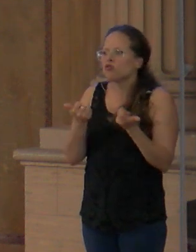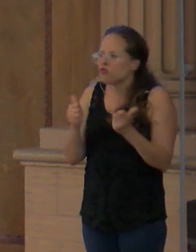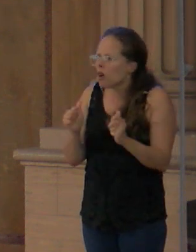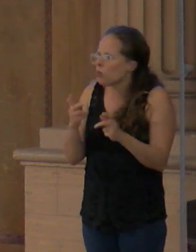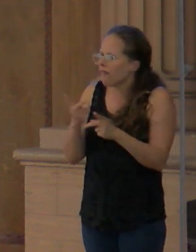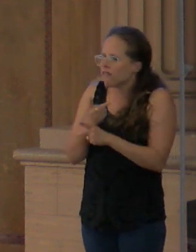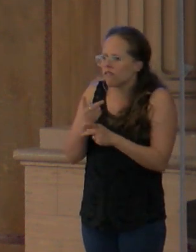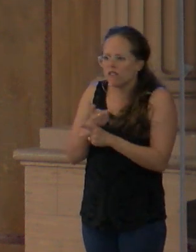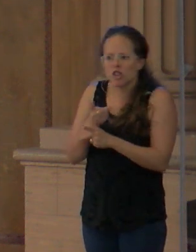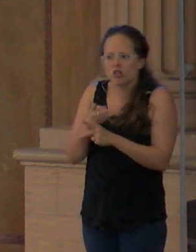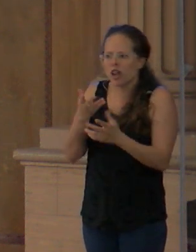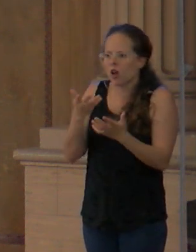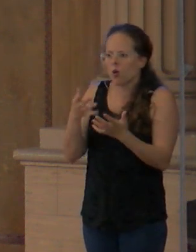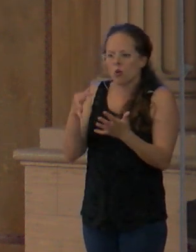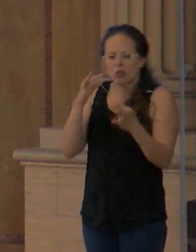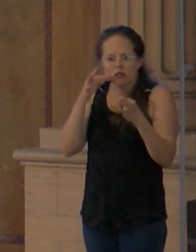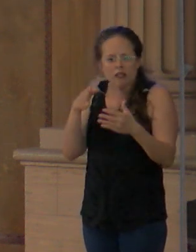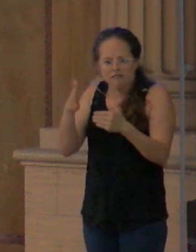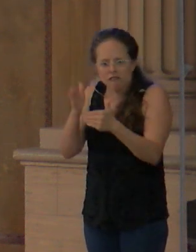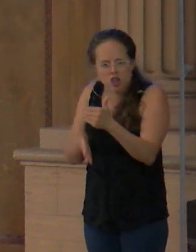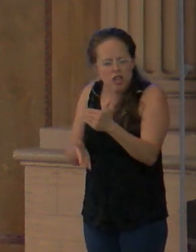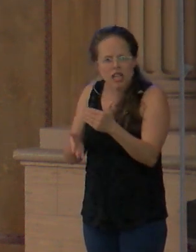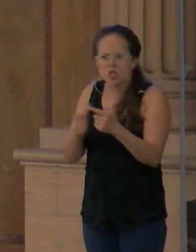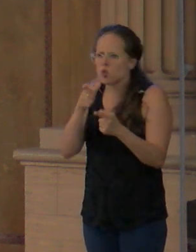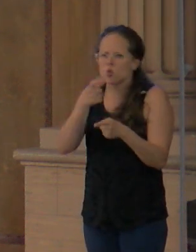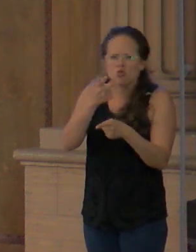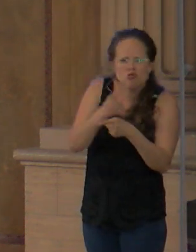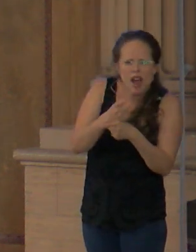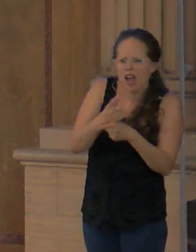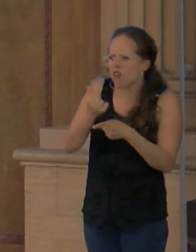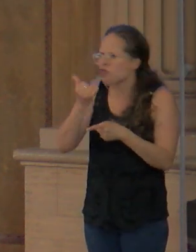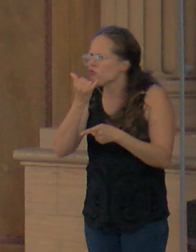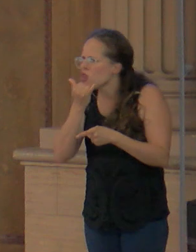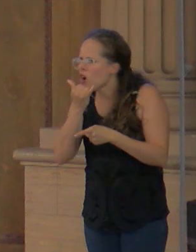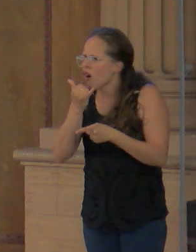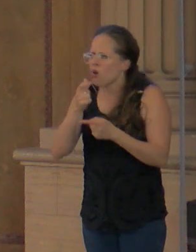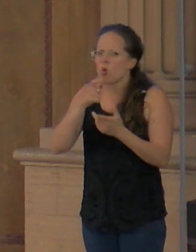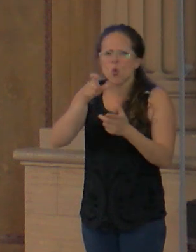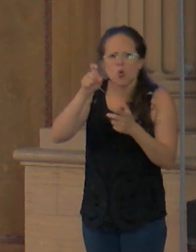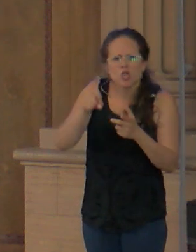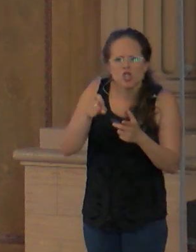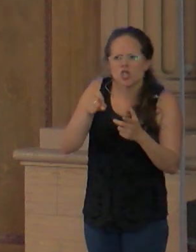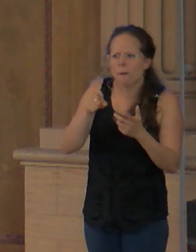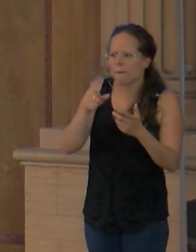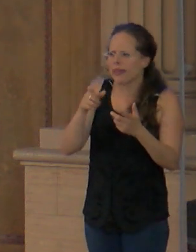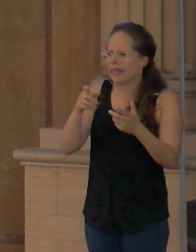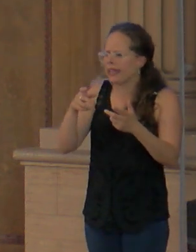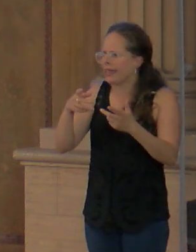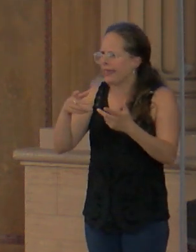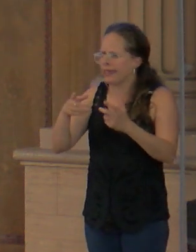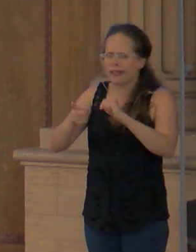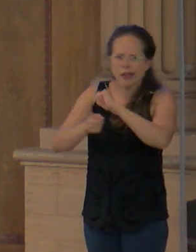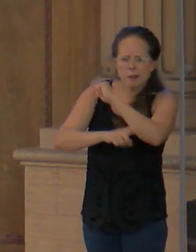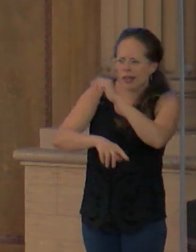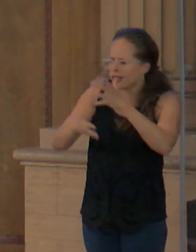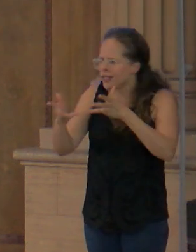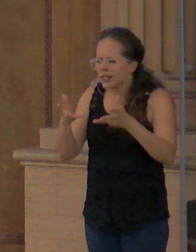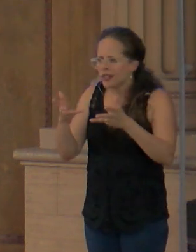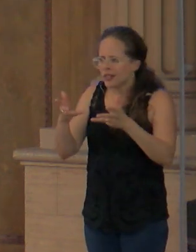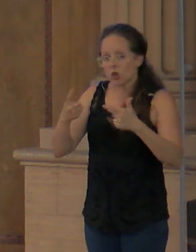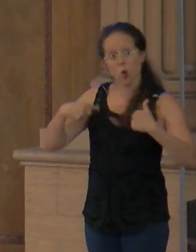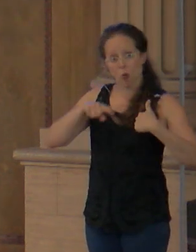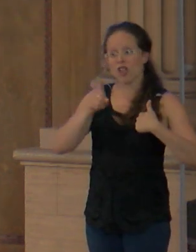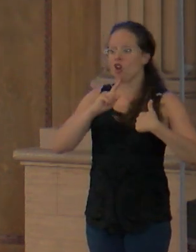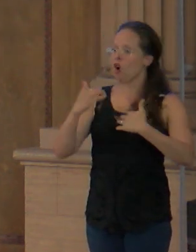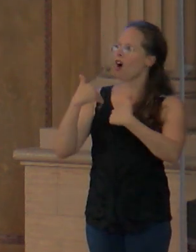verdict, if we're trying to figure out who's right and who's wrong and who should be treated differently as a result of this dispute, we are obligated